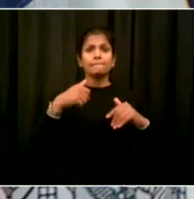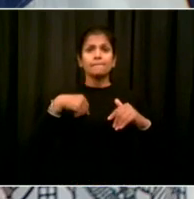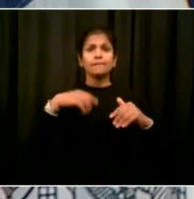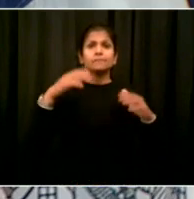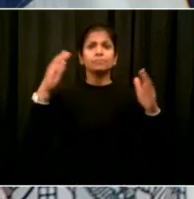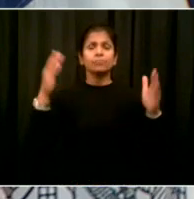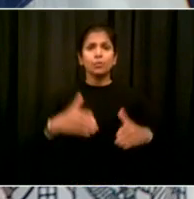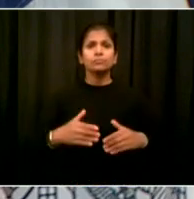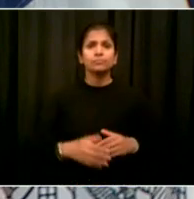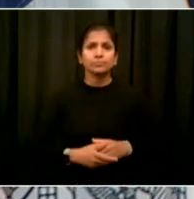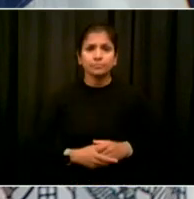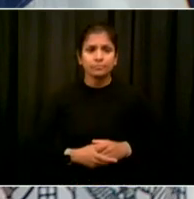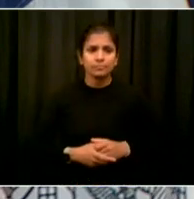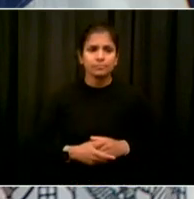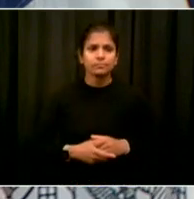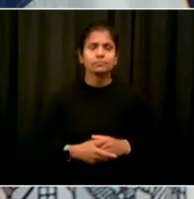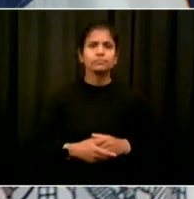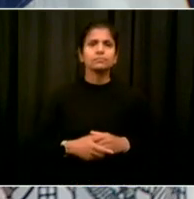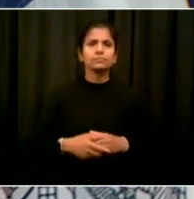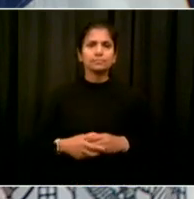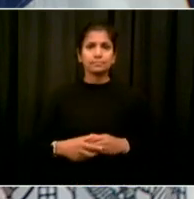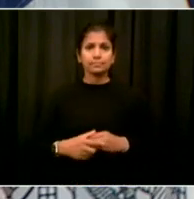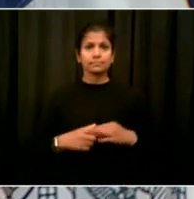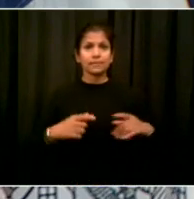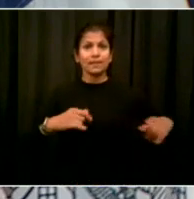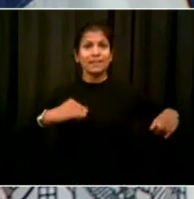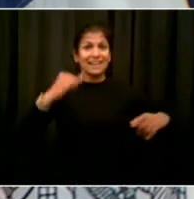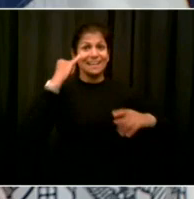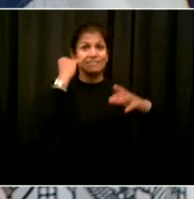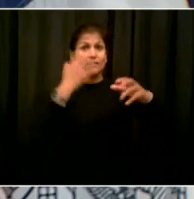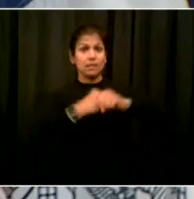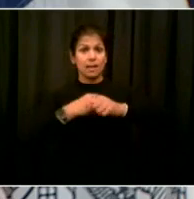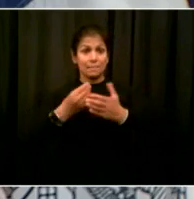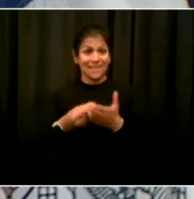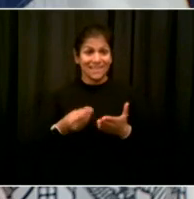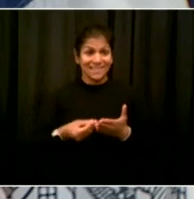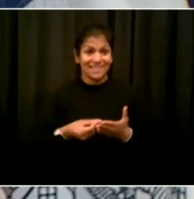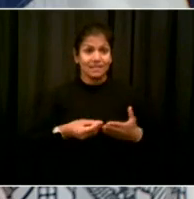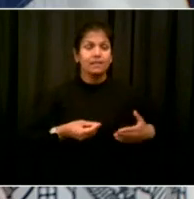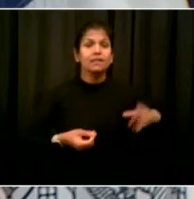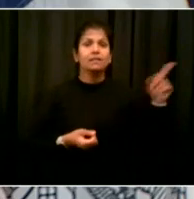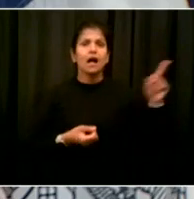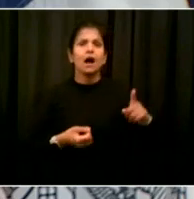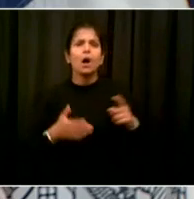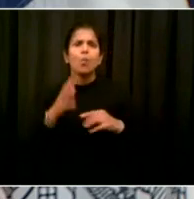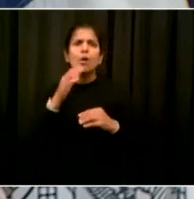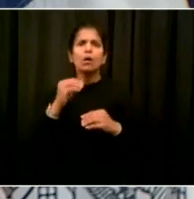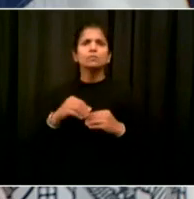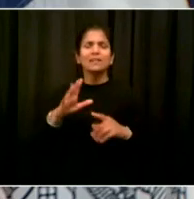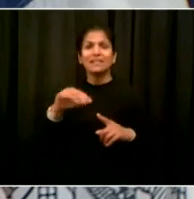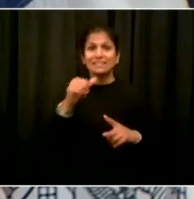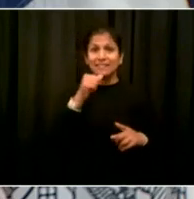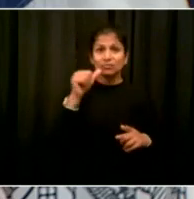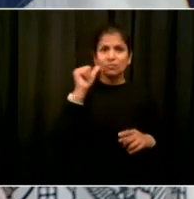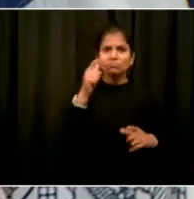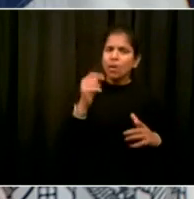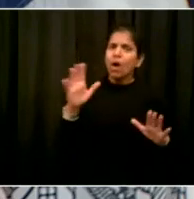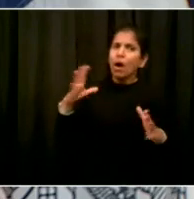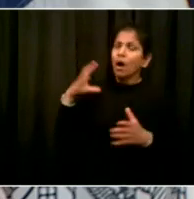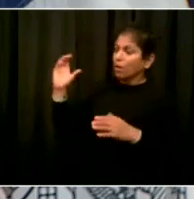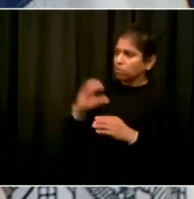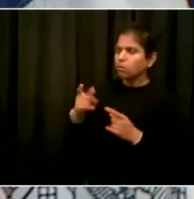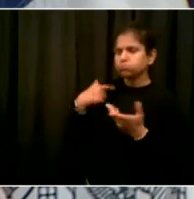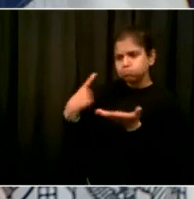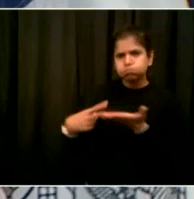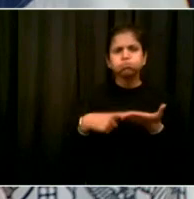equitable to the people of the city and our workforce, and this agreement helps us do that. Everyone, as we close down